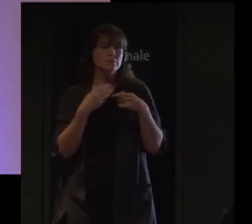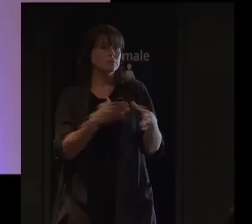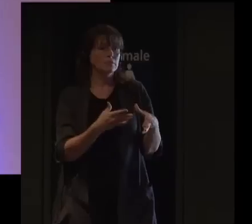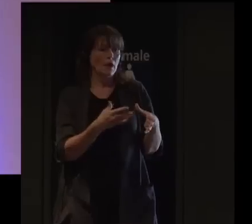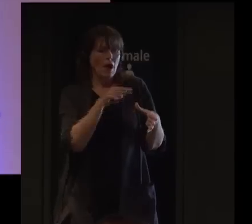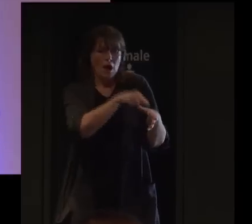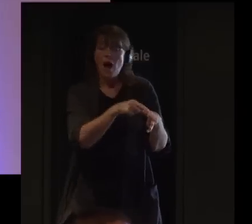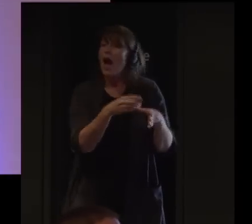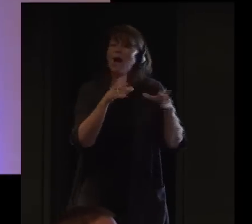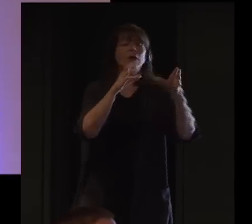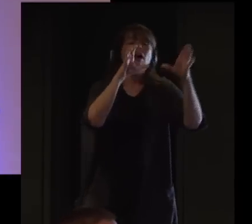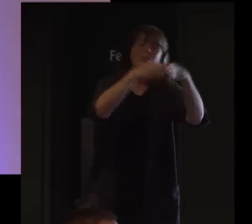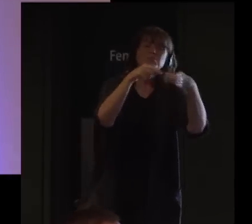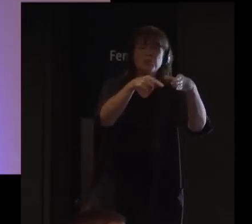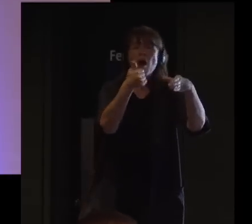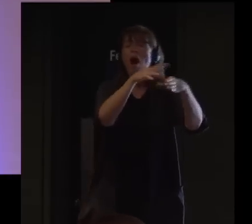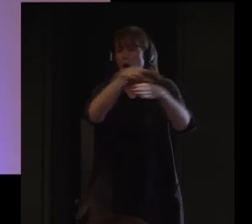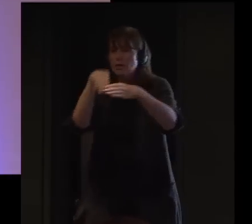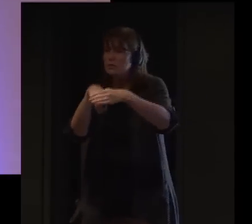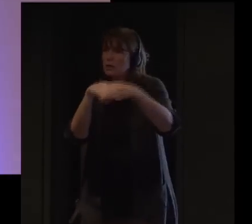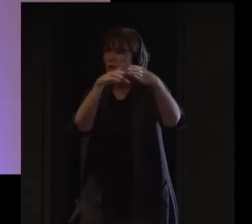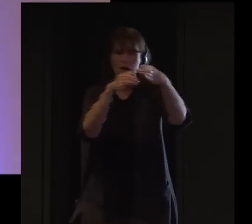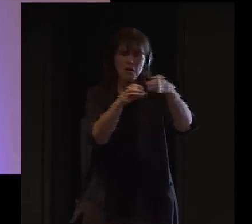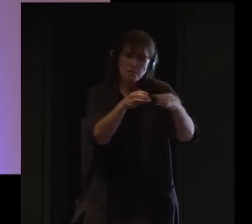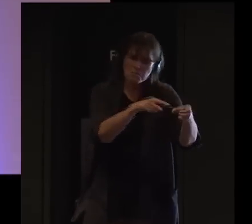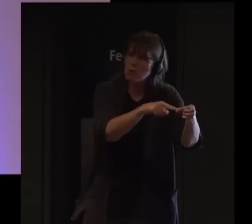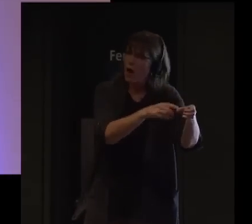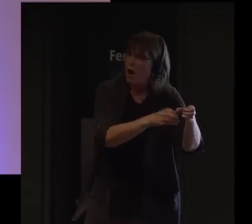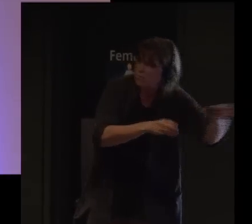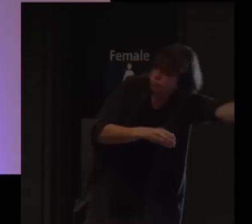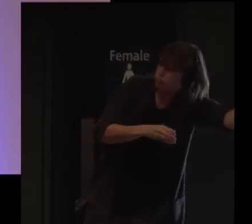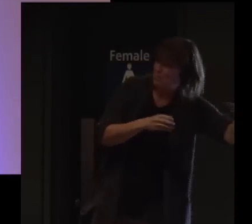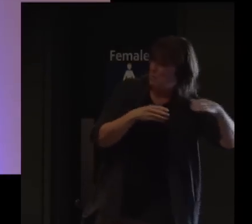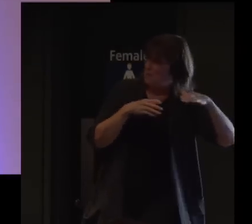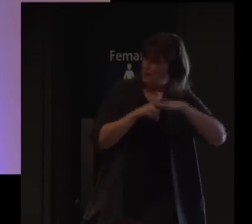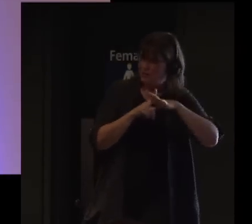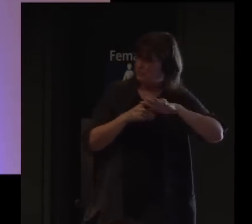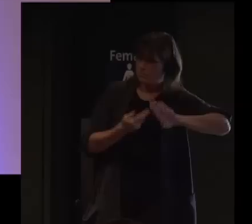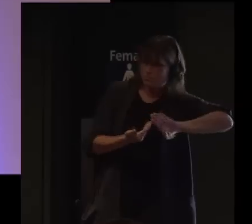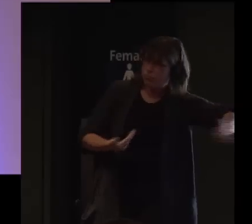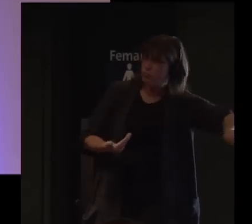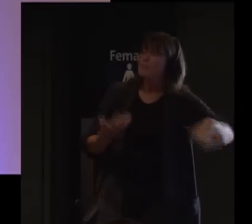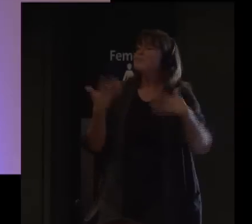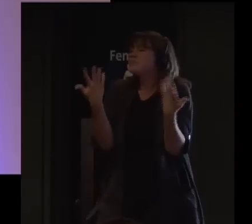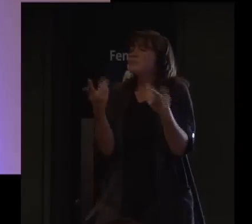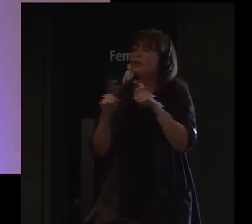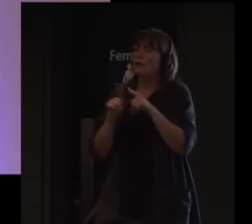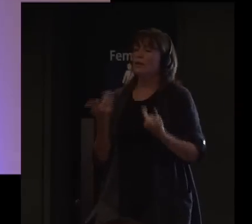more marginalized. There are multiple layers of discrimination. If you are a woman, for